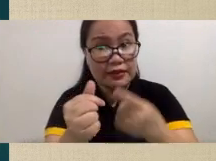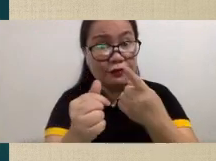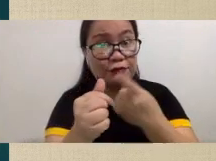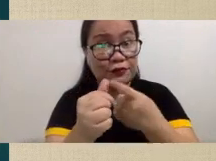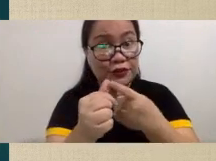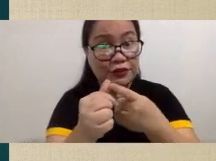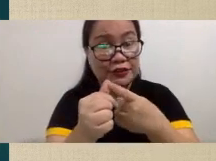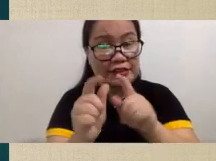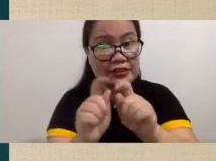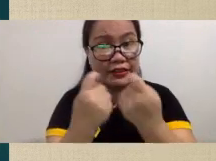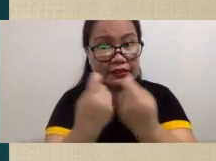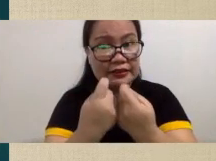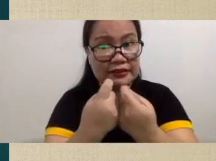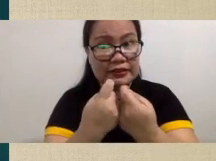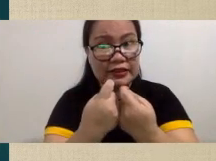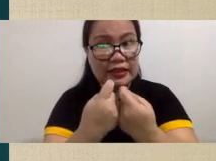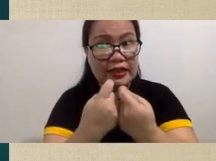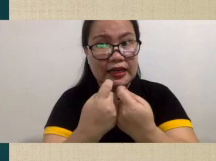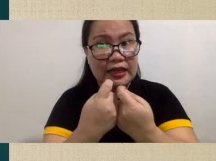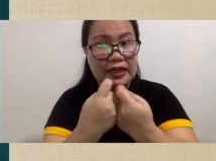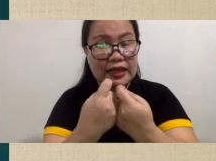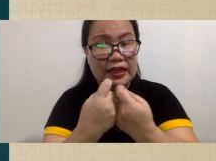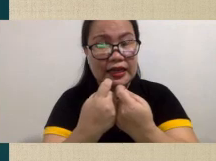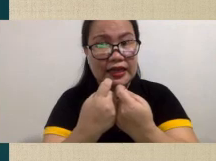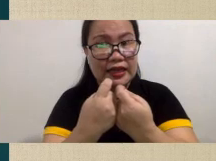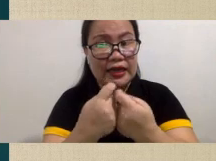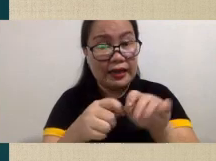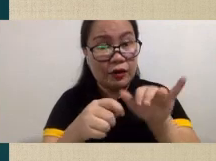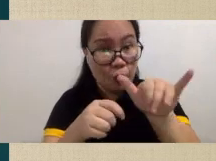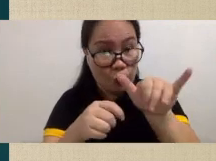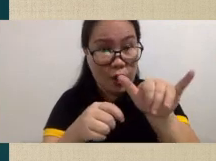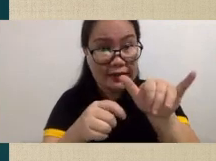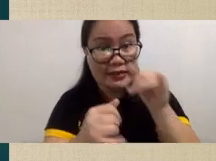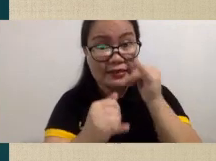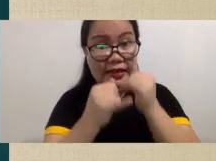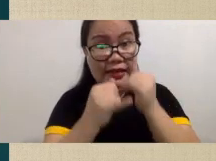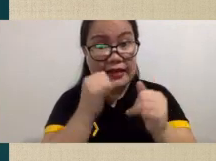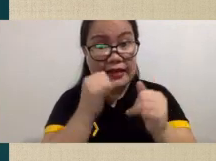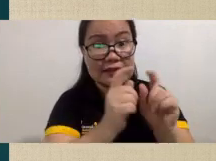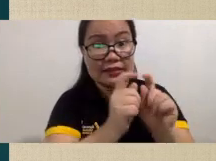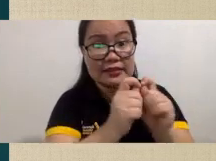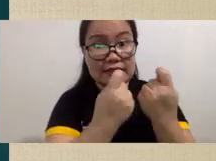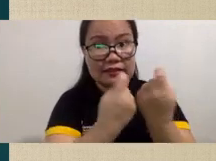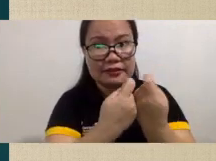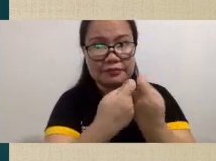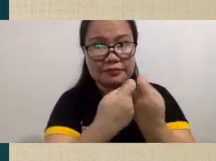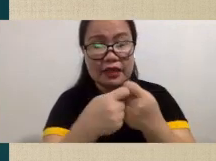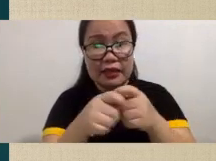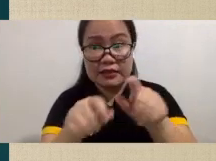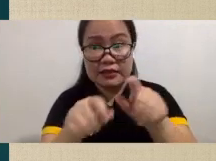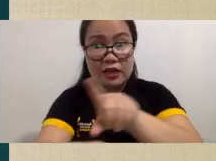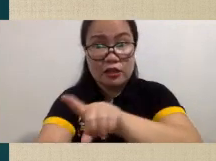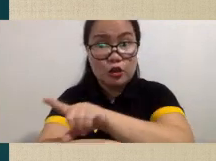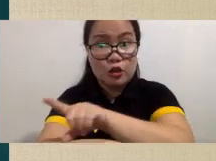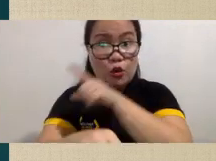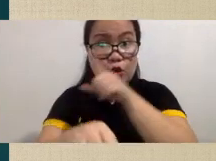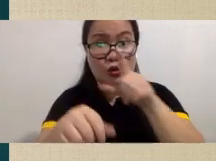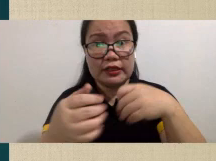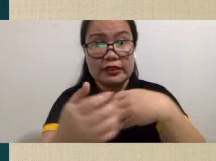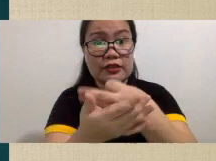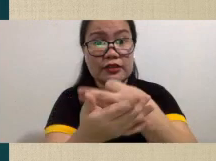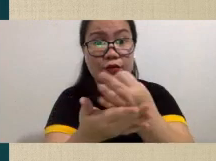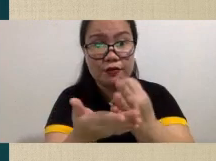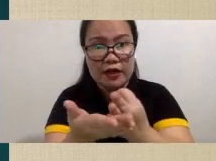term. Yung y natin, that is your last term. Okay. So, itong mahaba na to, ito